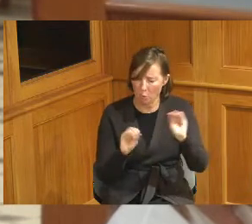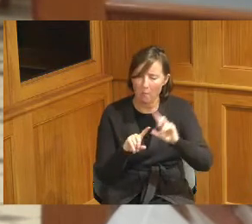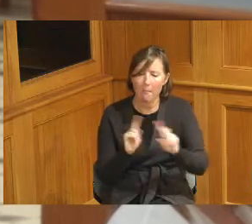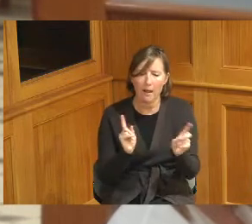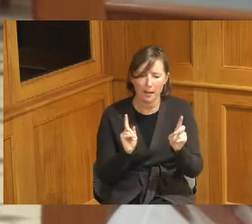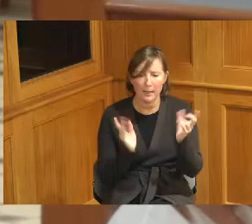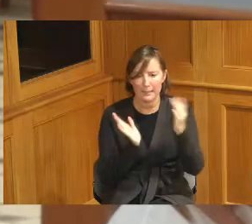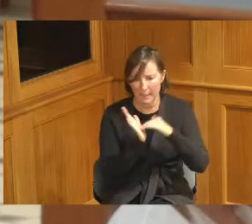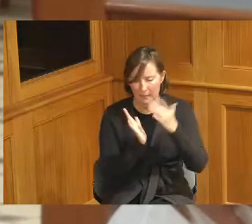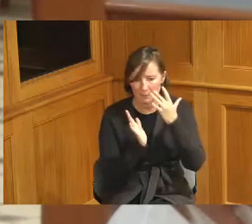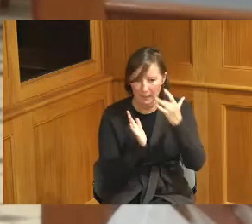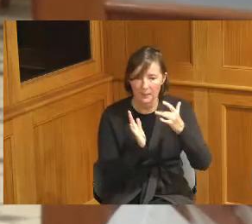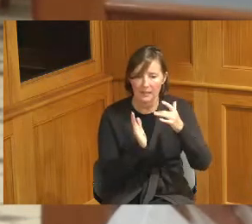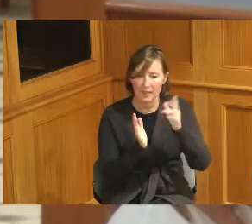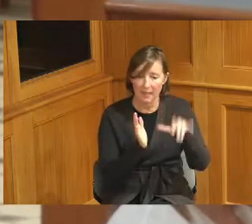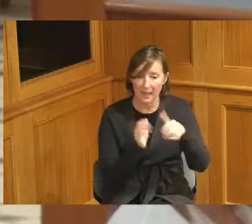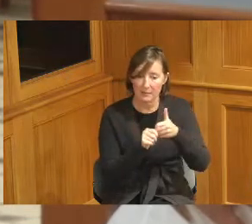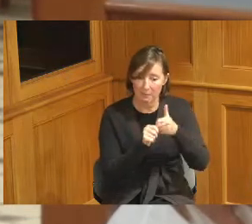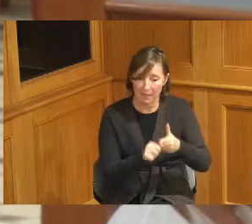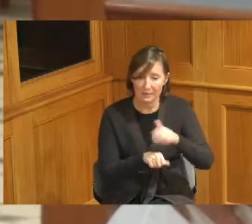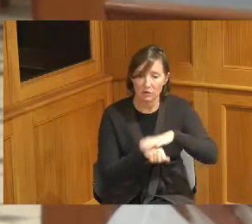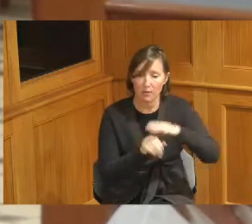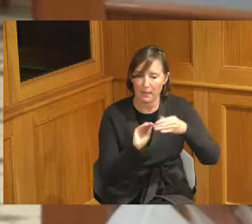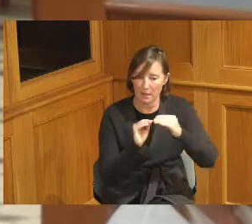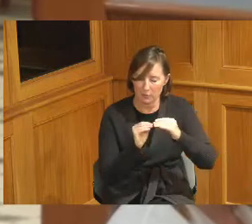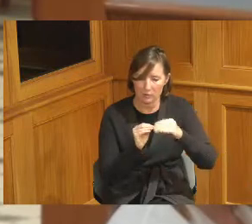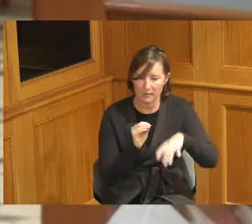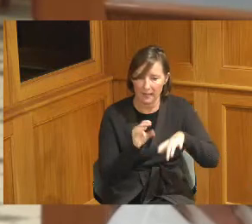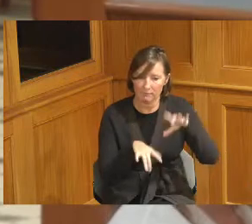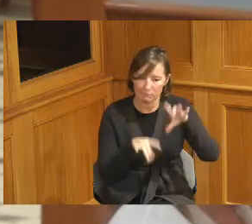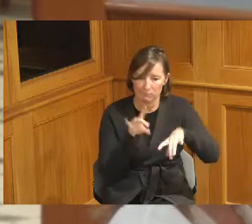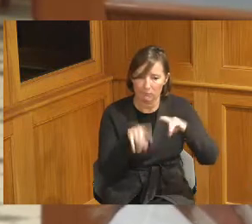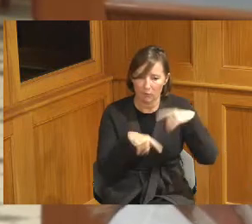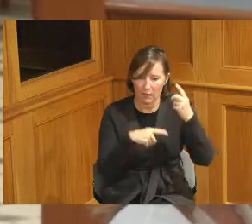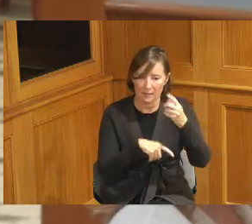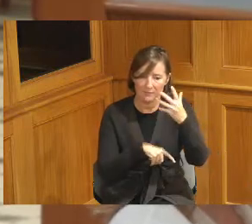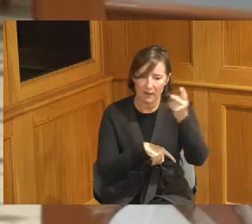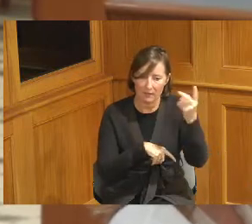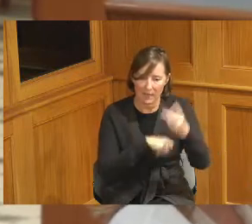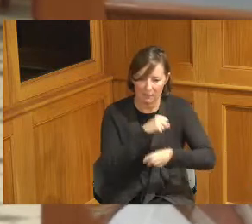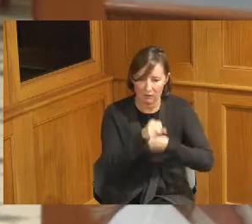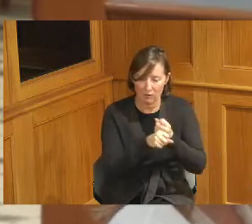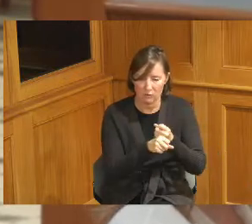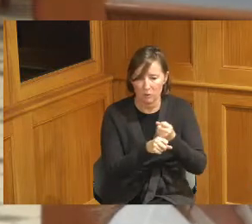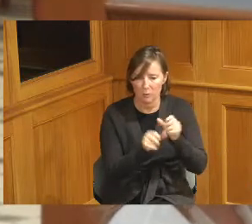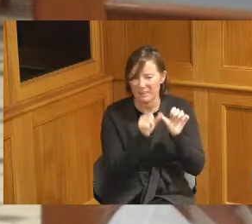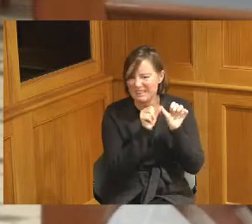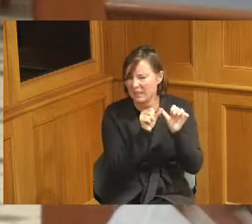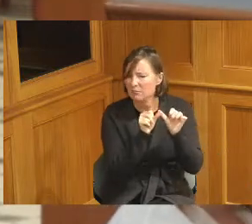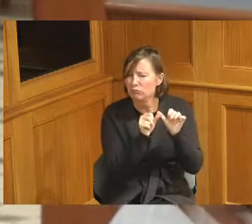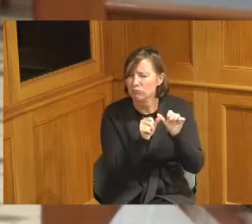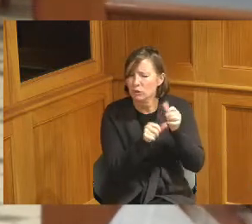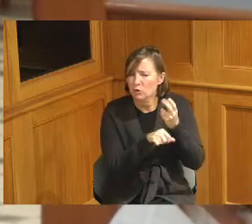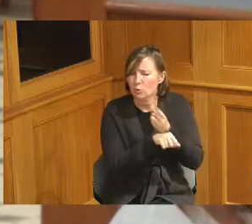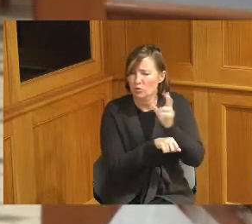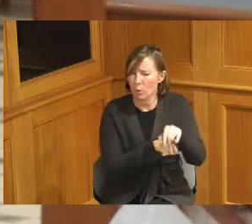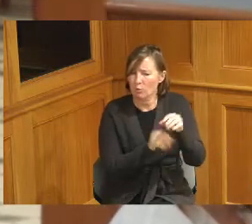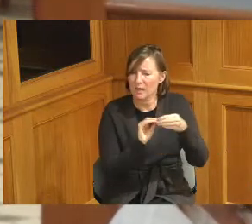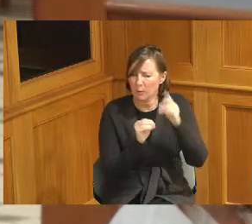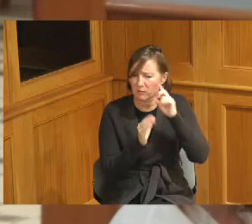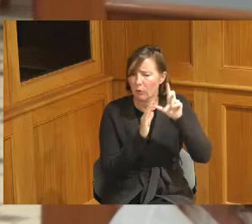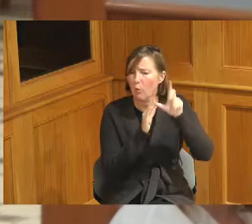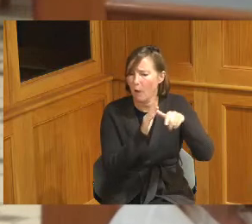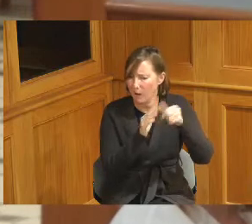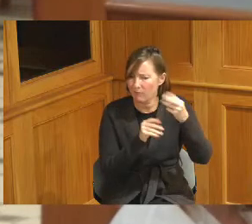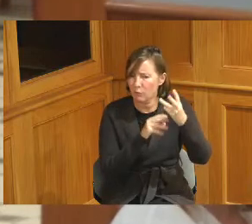again, because they're based on the numbers that they came up with over the last 5.5 years, we would need to stick with those for a few years. Would it come,